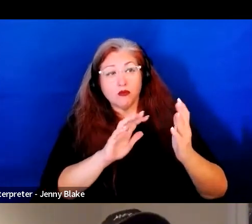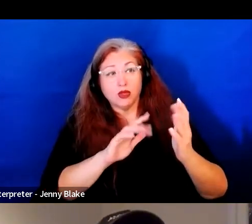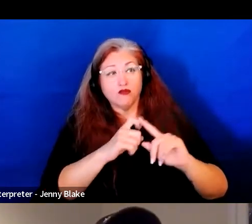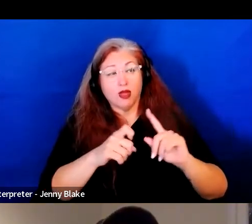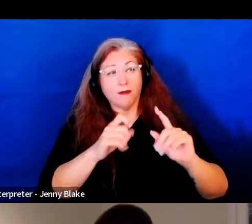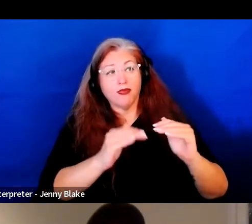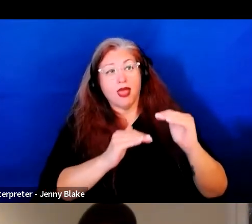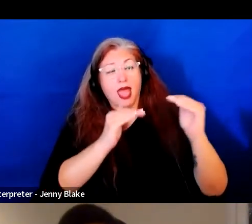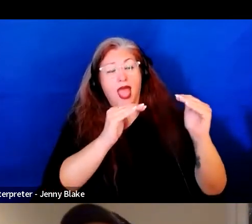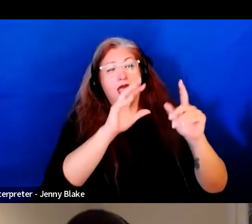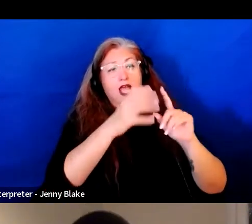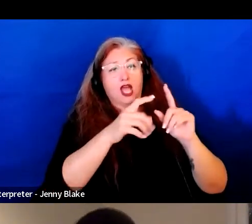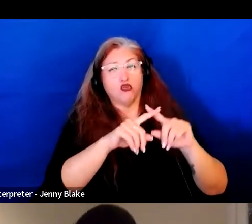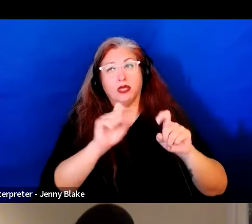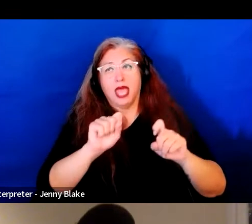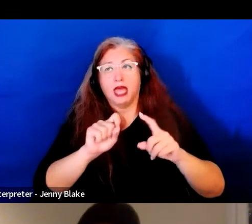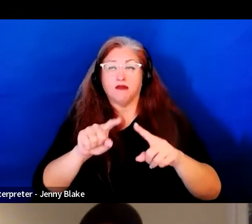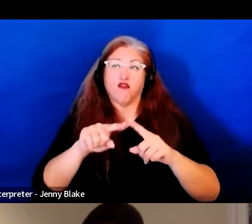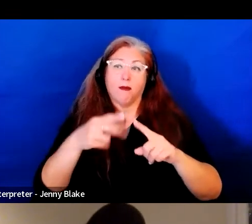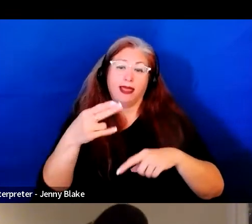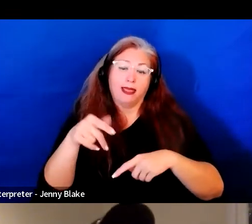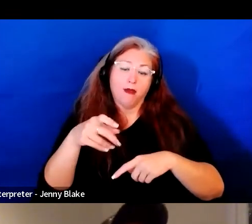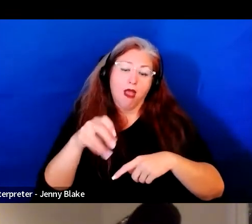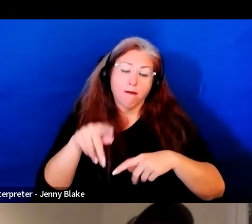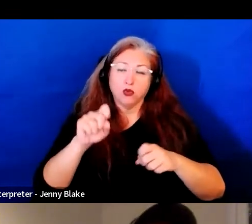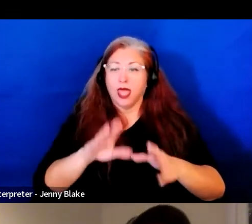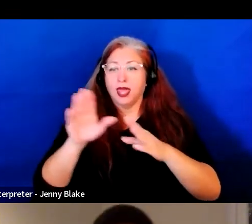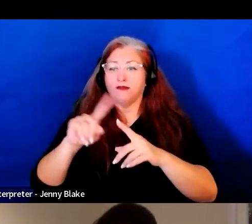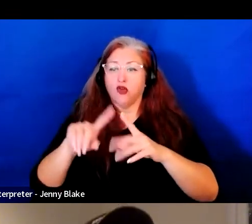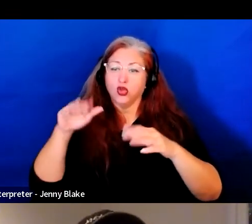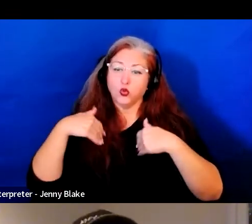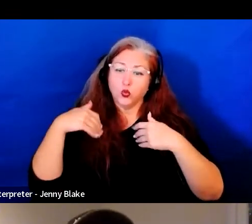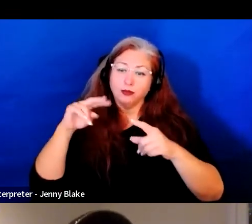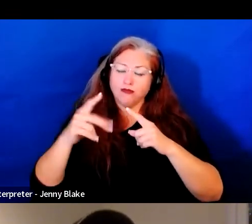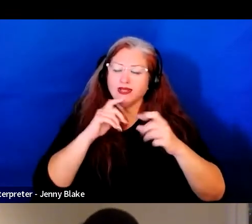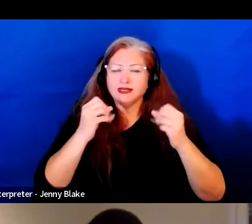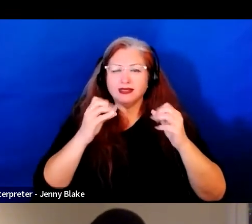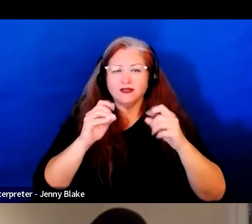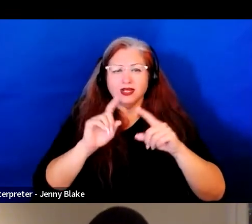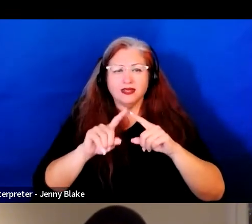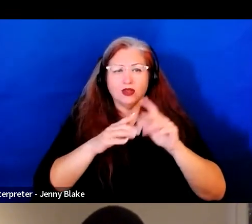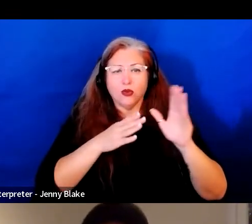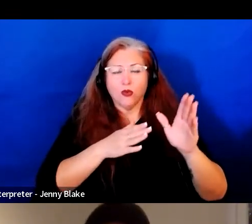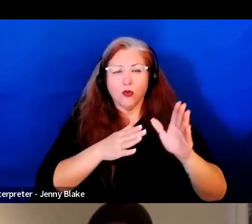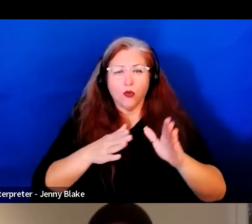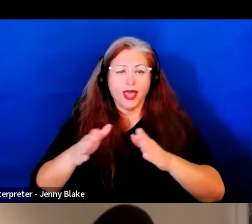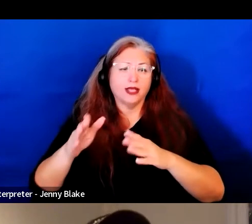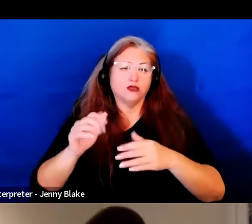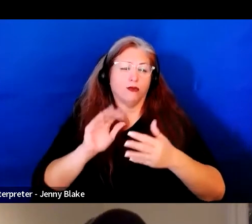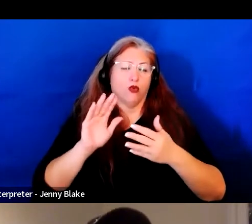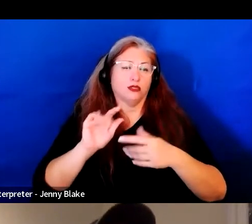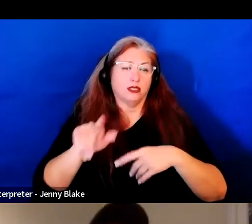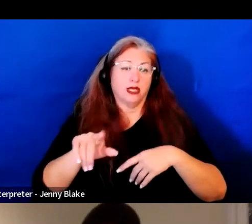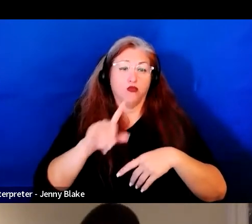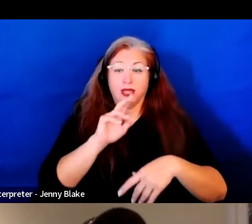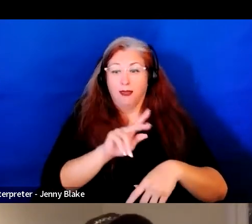high culture perspective. You could attack from the hip hop perspective. You could attack it from the youth perspective. There's so many different ways in which you could approach this film. And, personally,